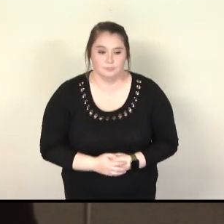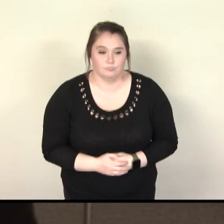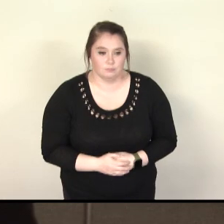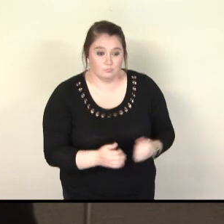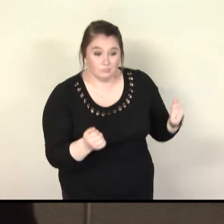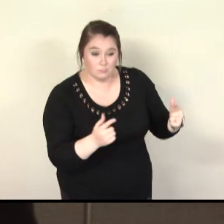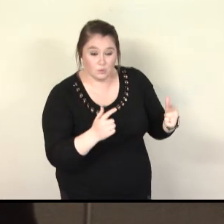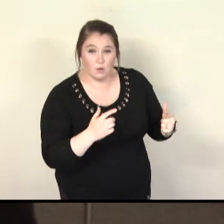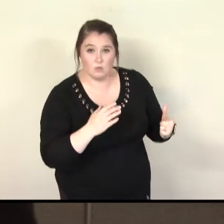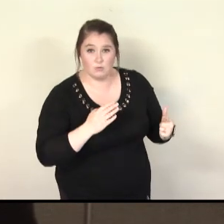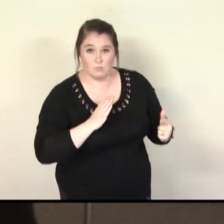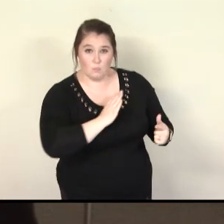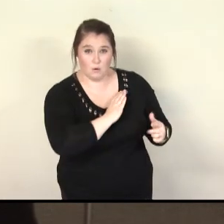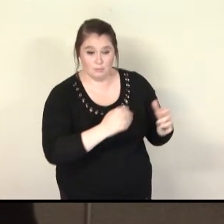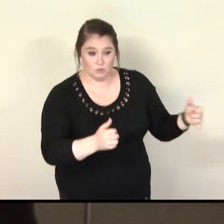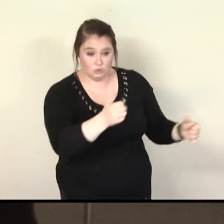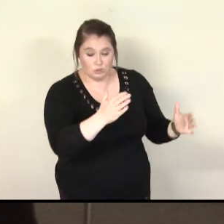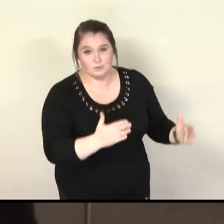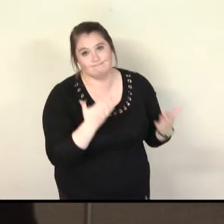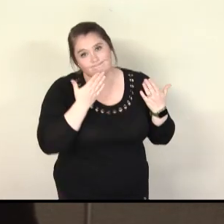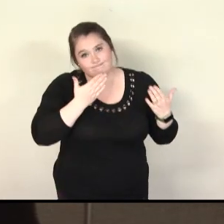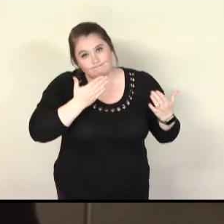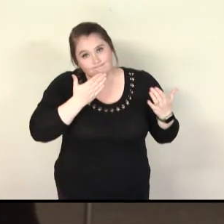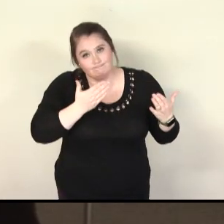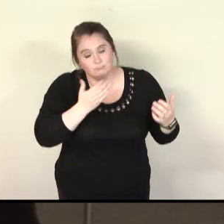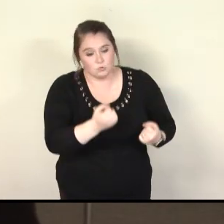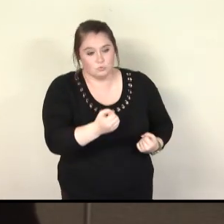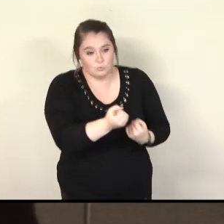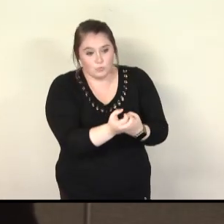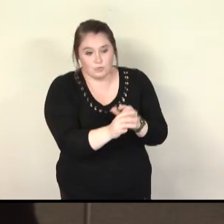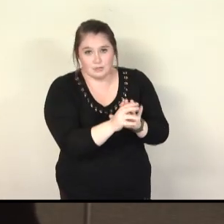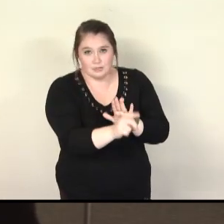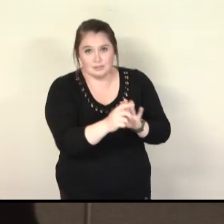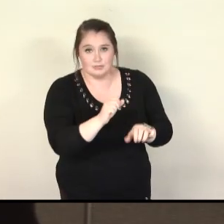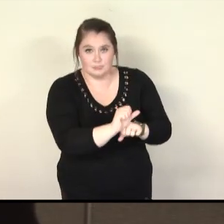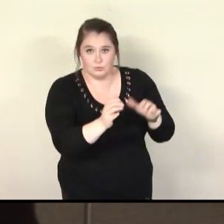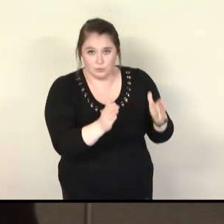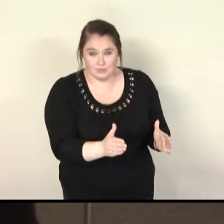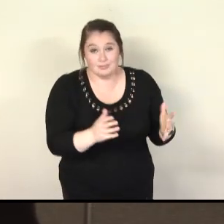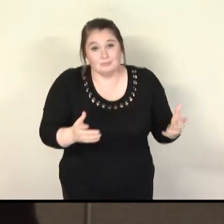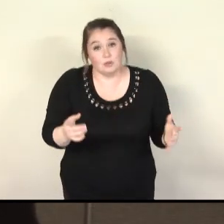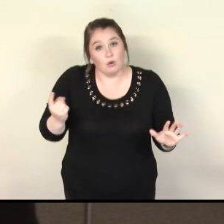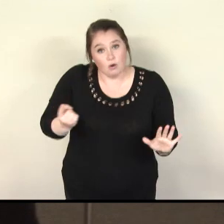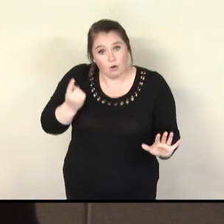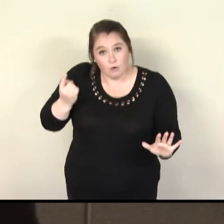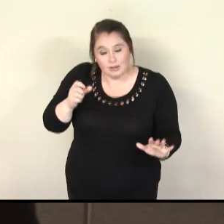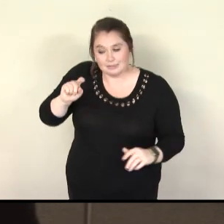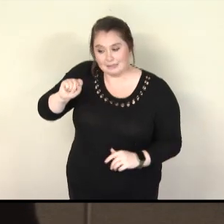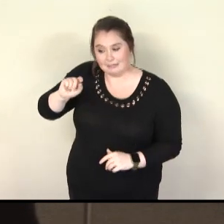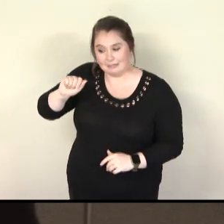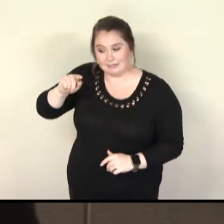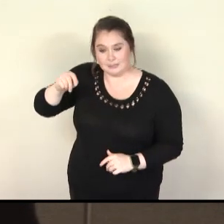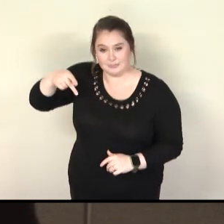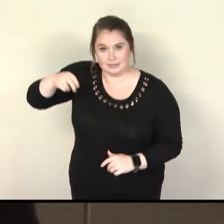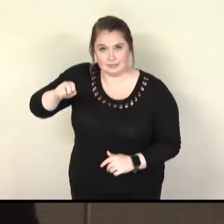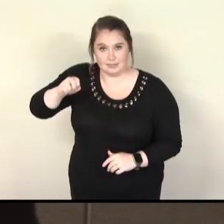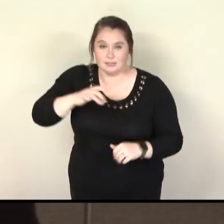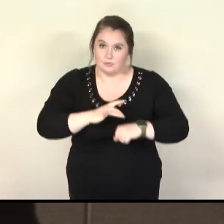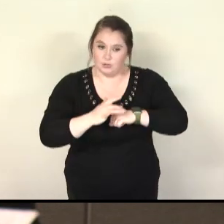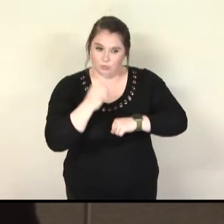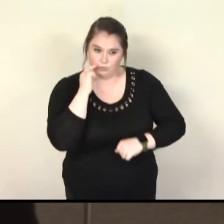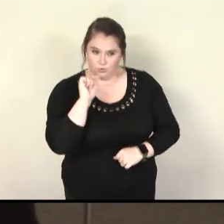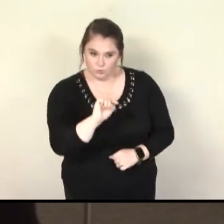and administrators for their continued efforts to support the employees of Waco ISD, and as always, ATPE is always available to